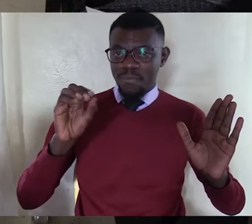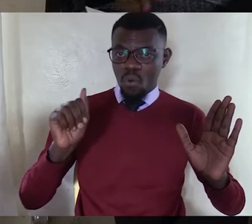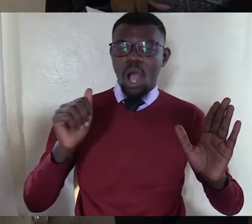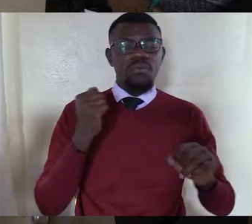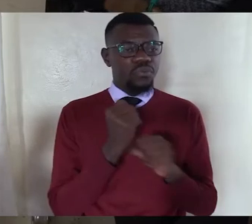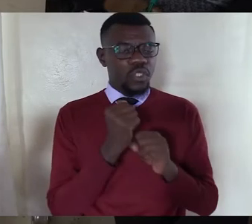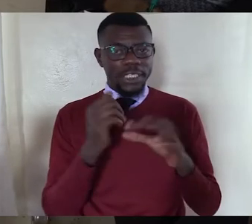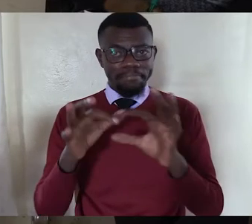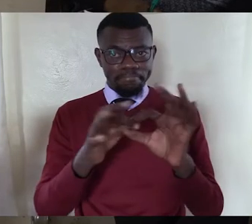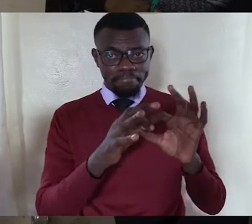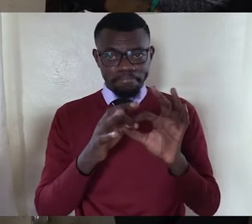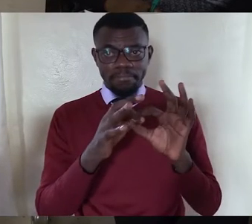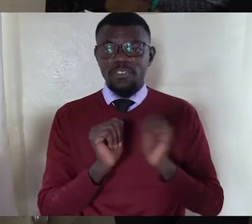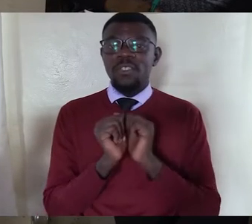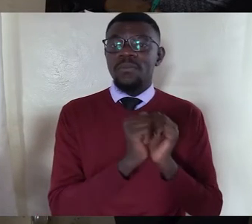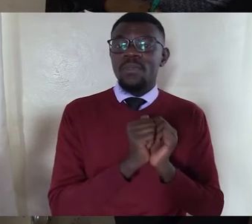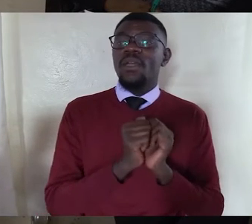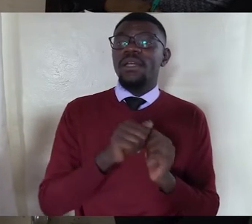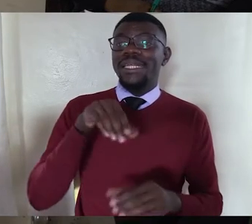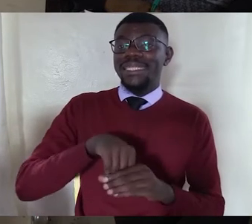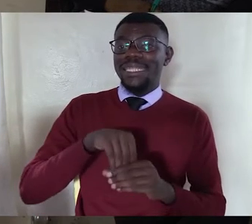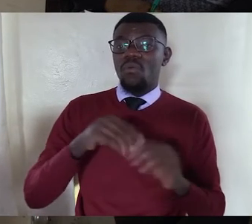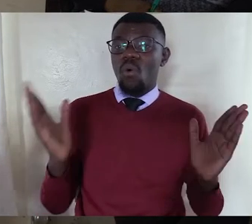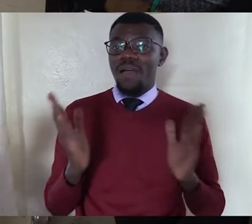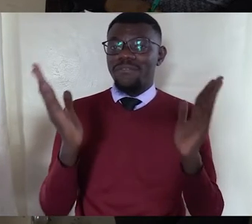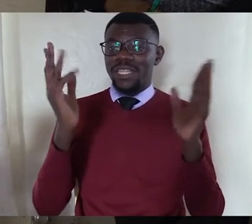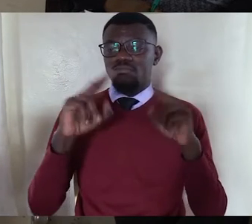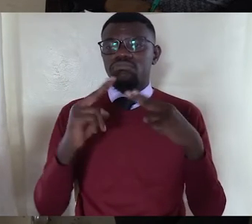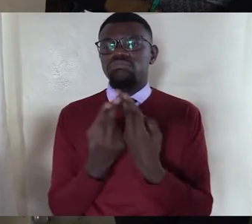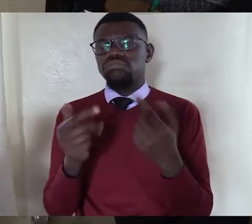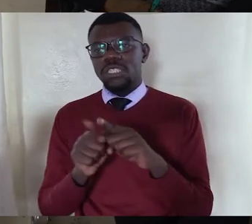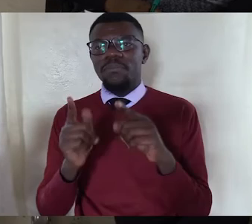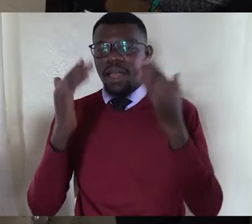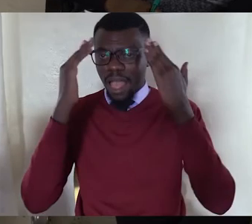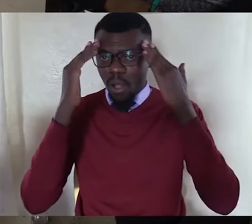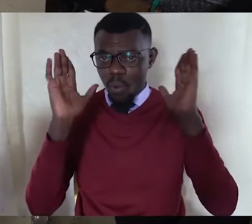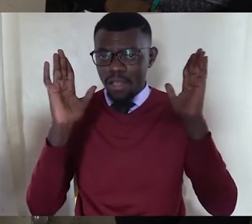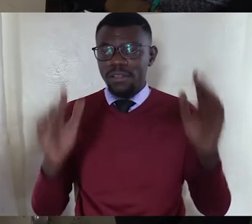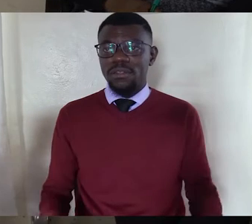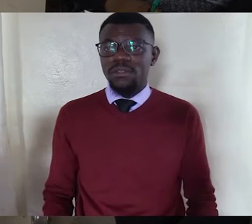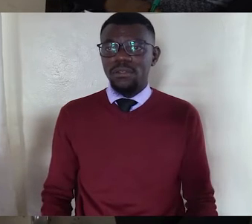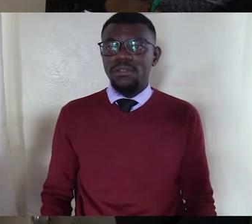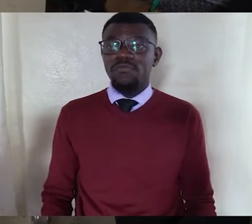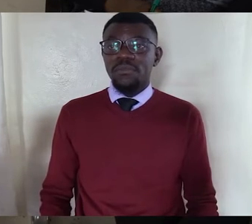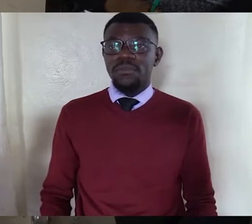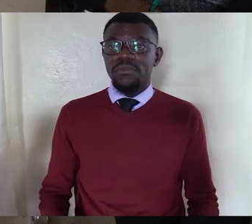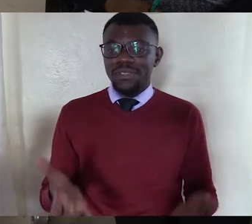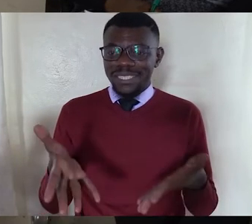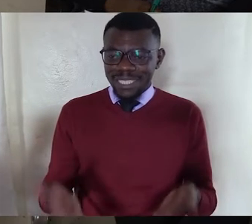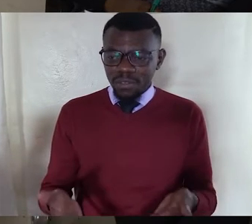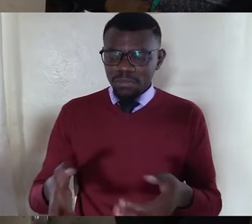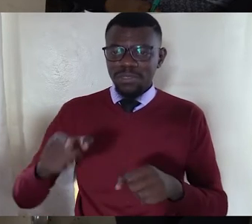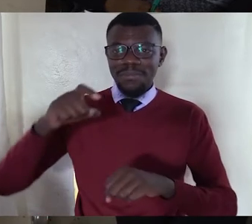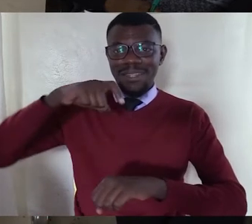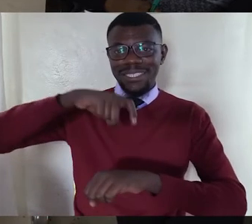well together. Let me say that as the Internal Affairs Unit, we are also cognizant of the situation that we are in